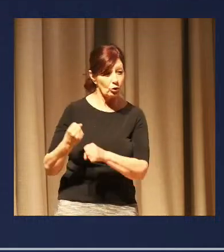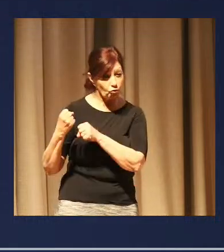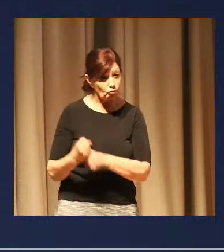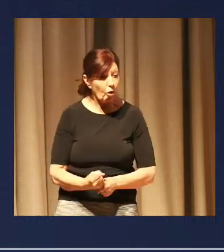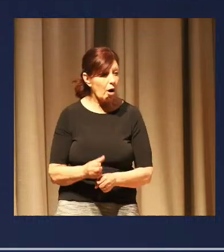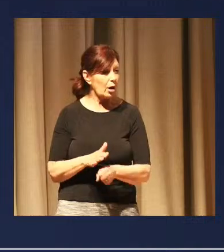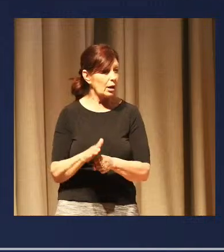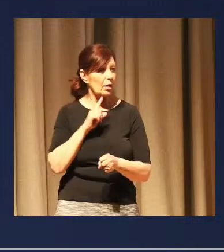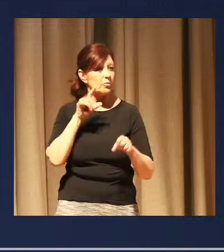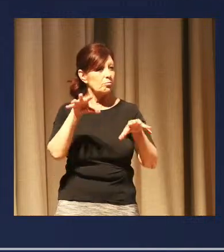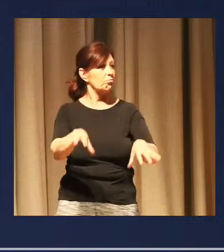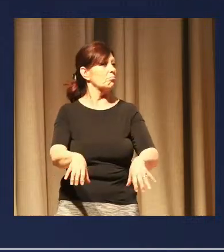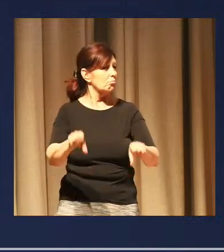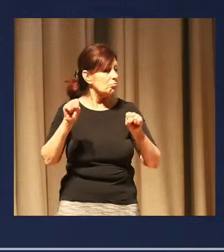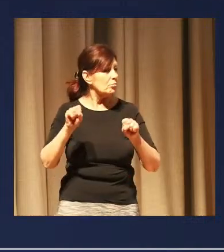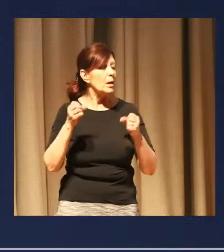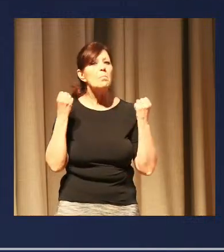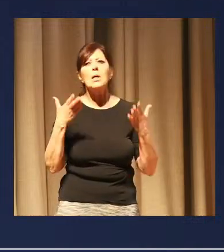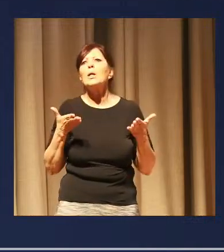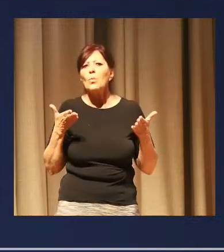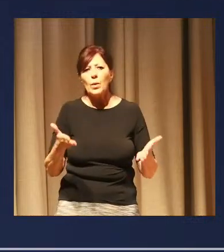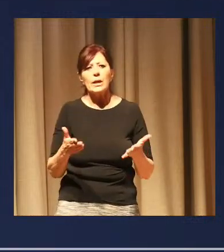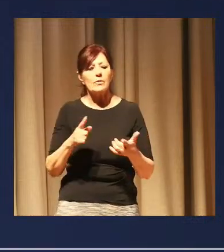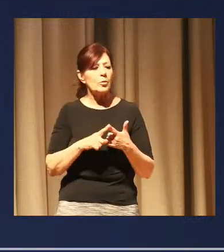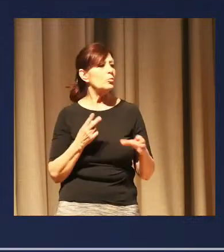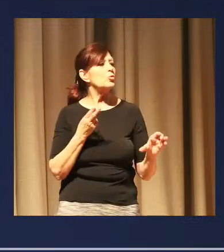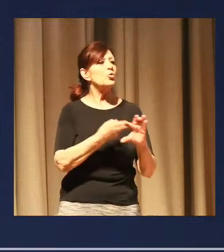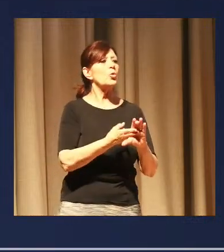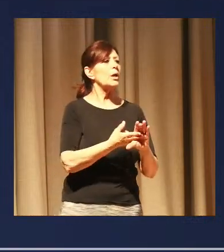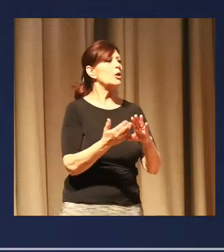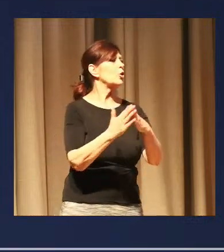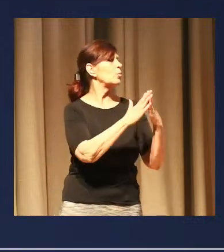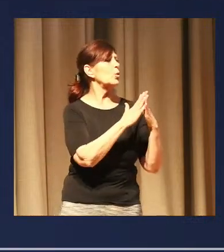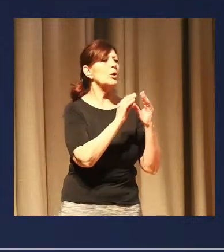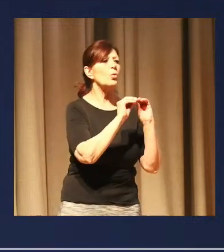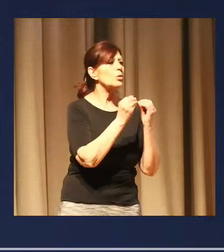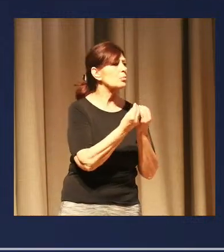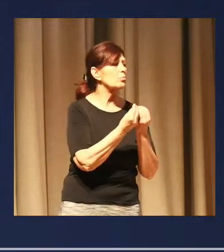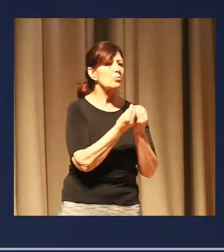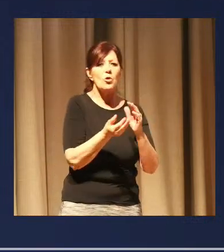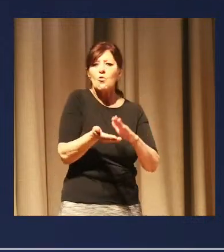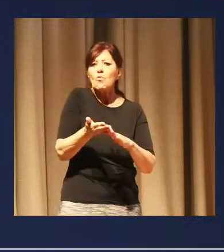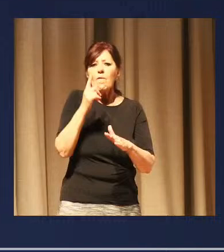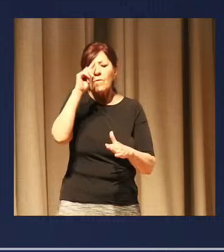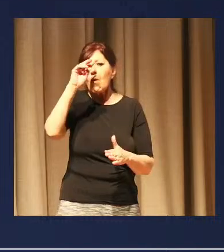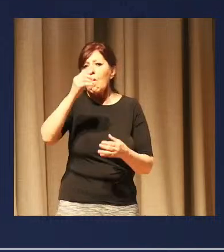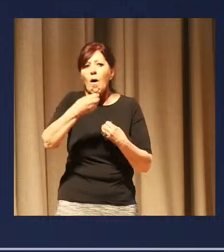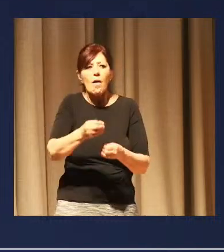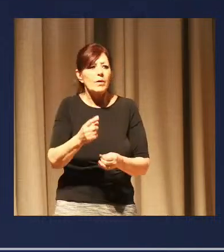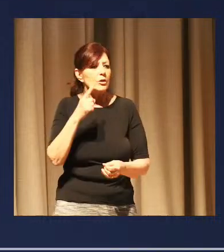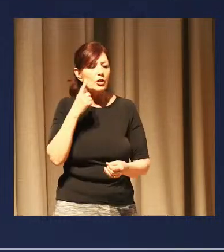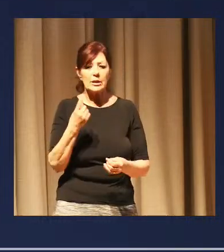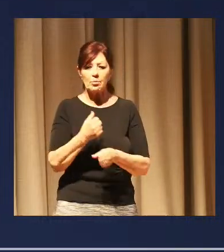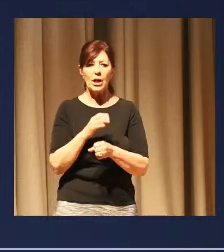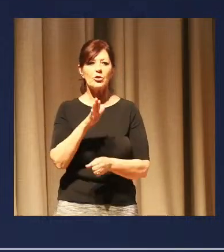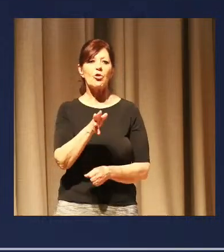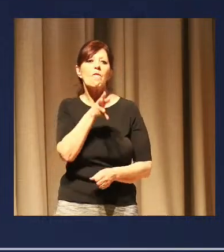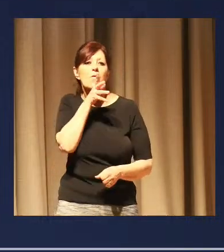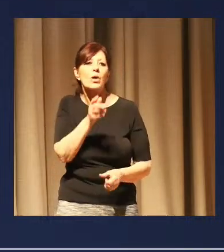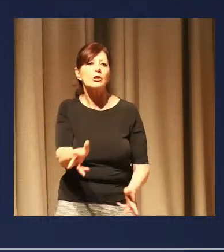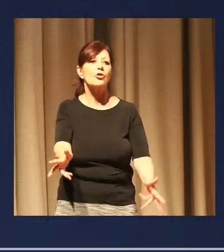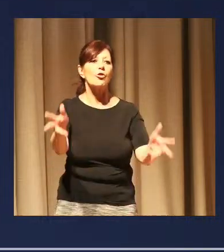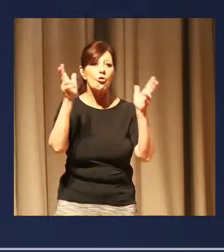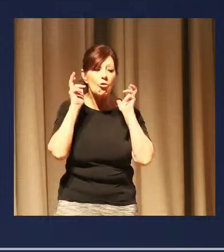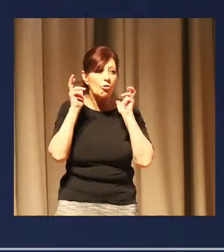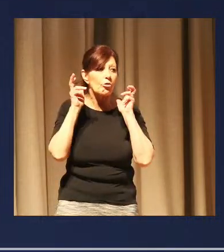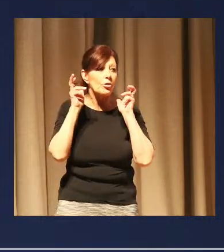it. There are many ways to do so, from joining community organizations, to running for office, to just making your voice heard by rebutting